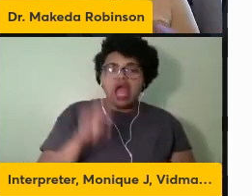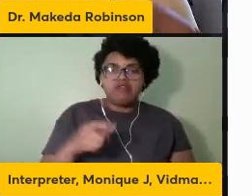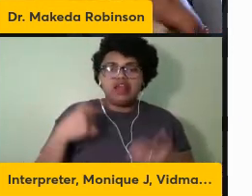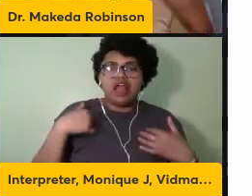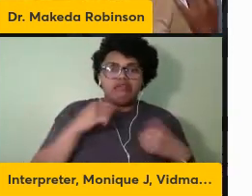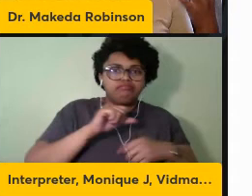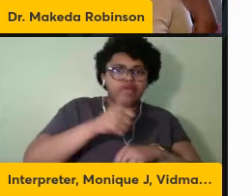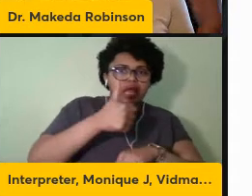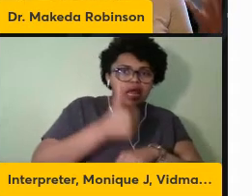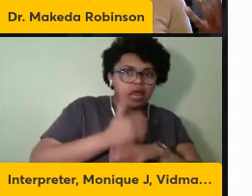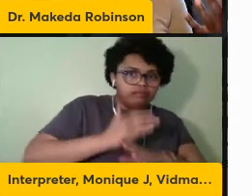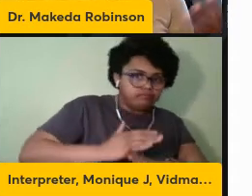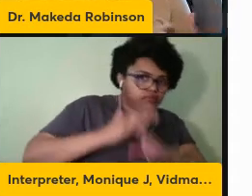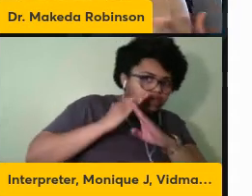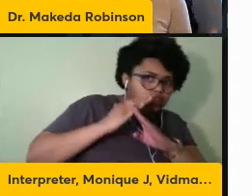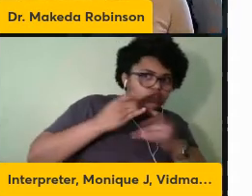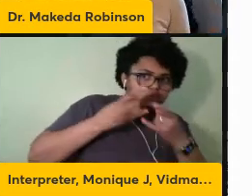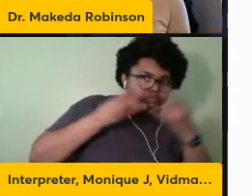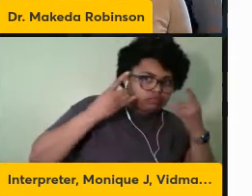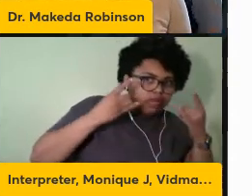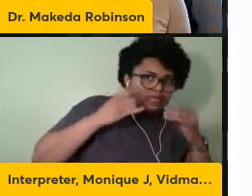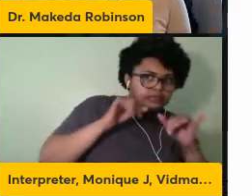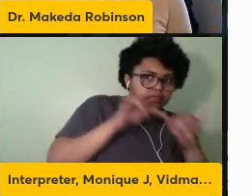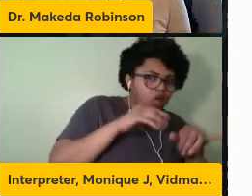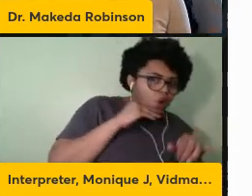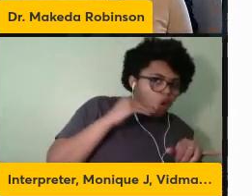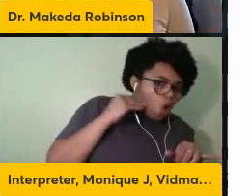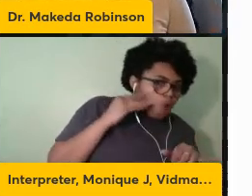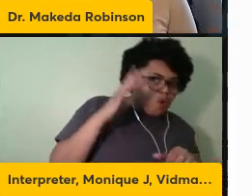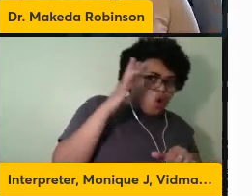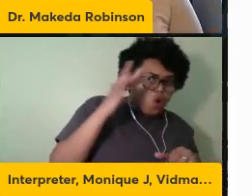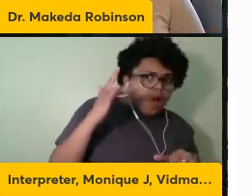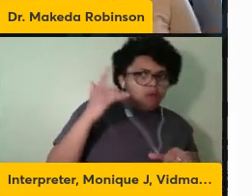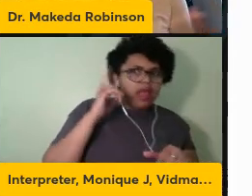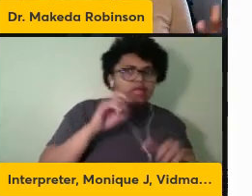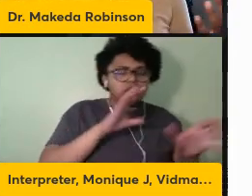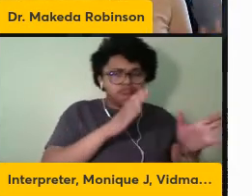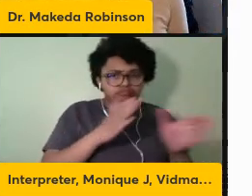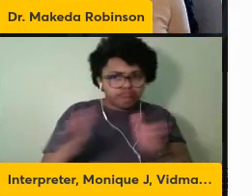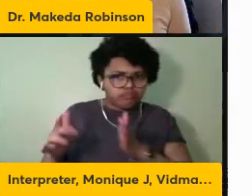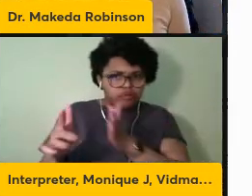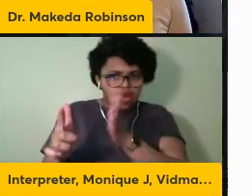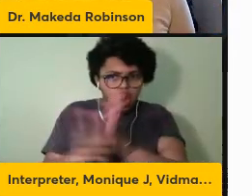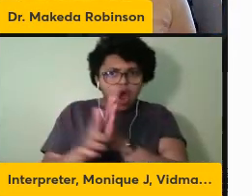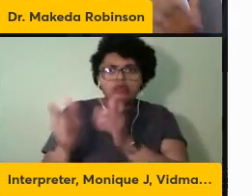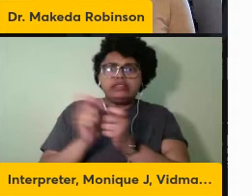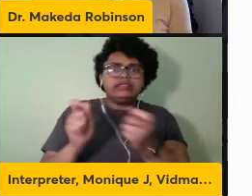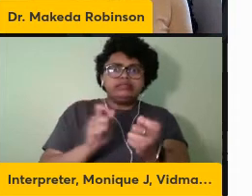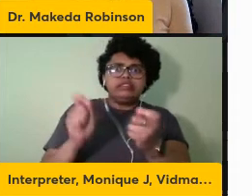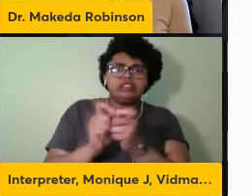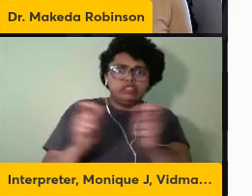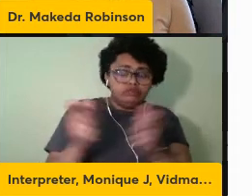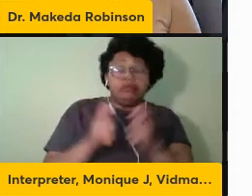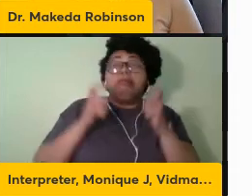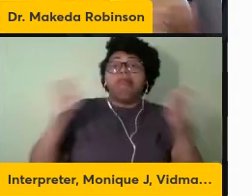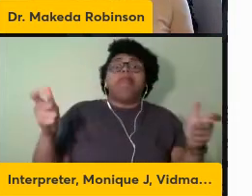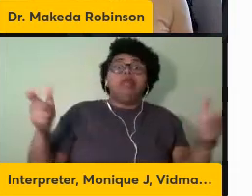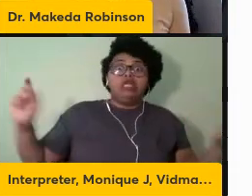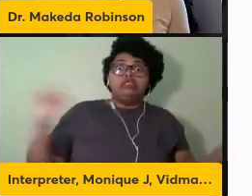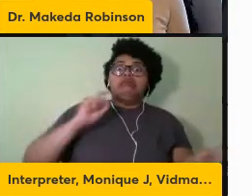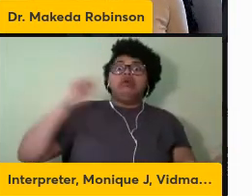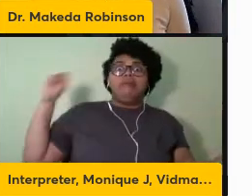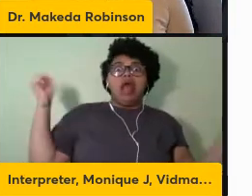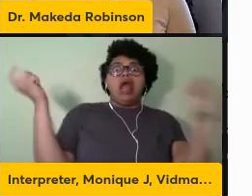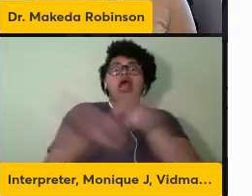shelter-in-place ordinances and really change our lives in a dramatic way, that knowledge wasn't always being disseminated into the